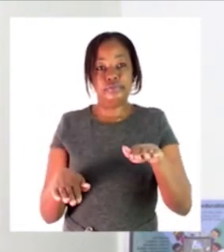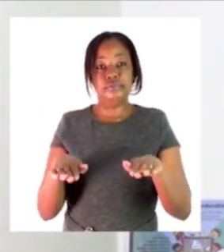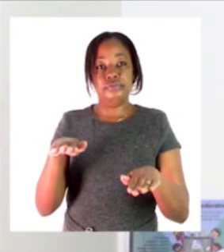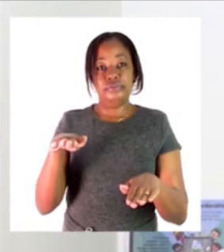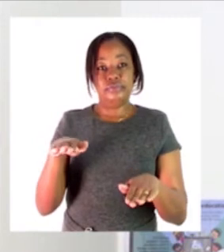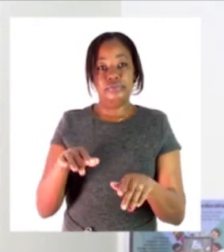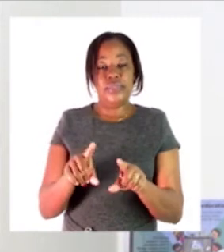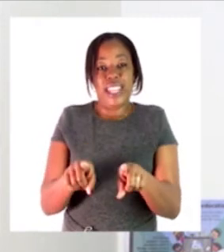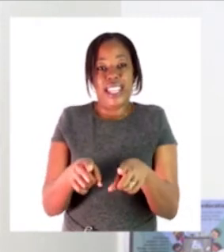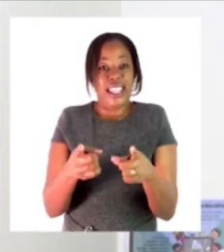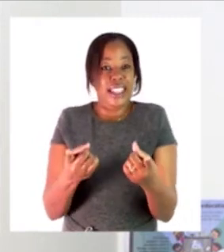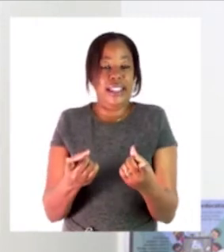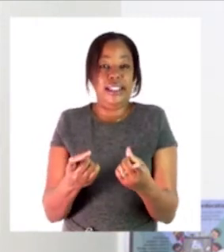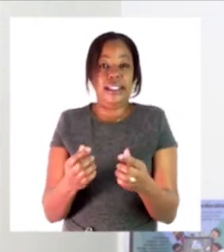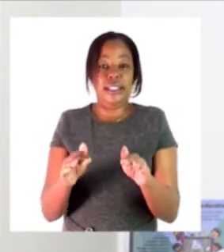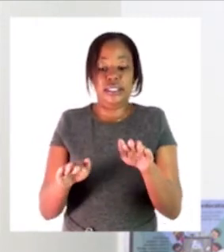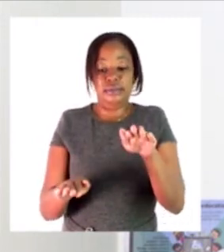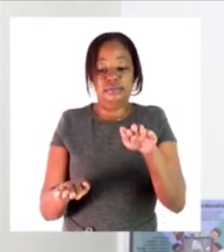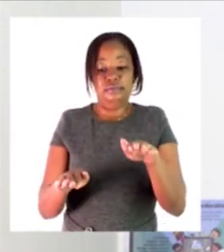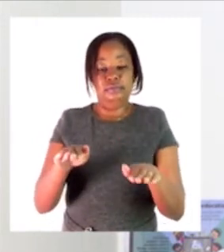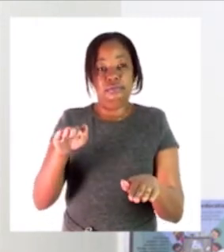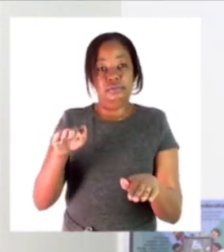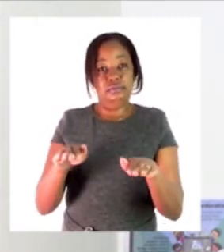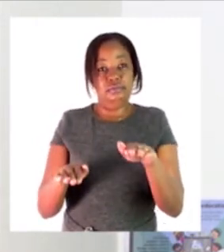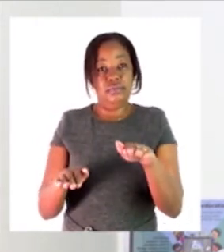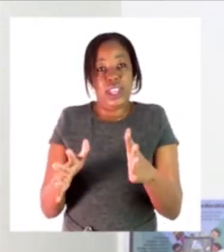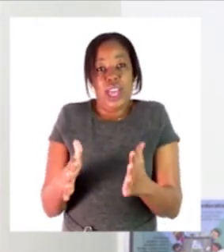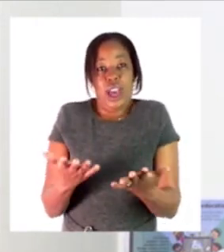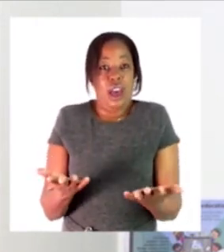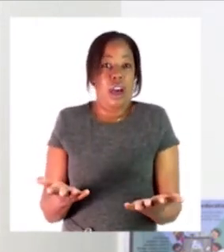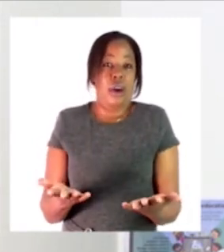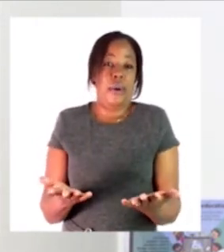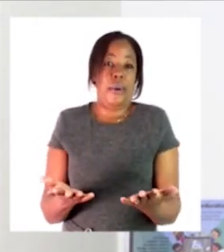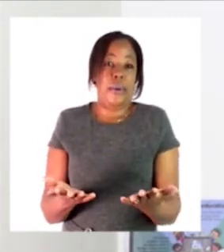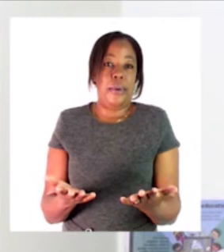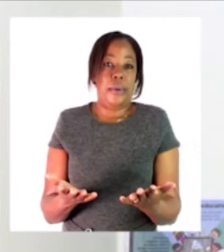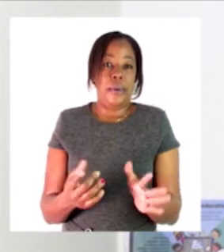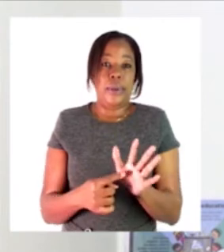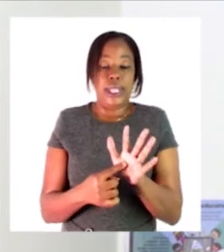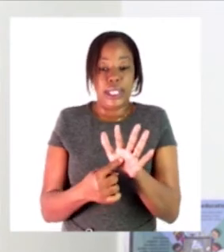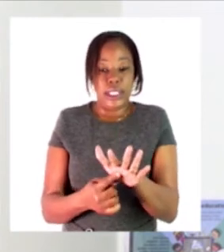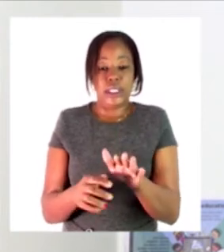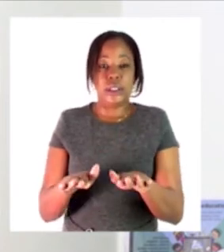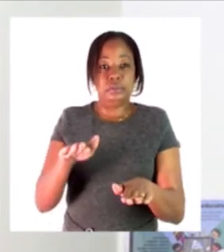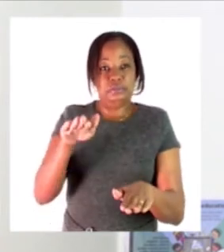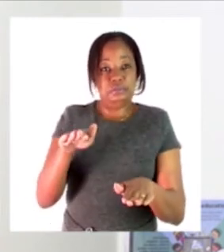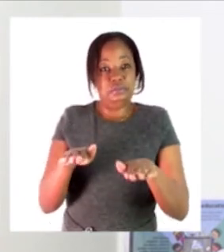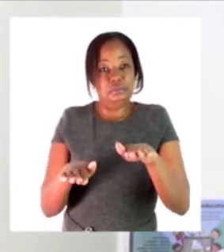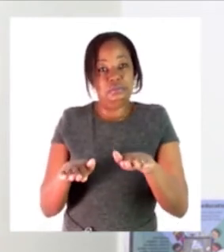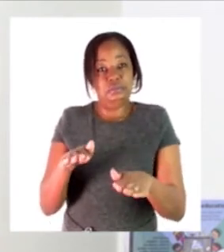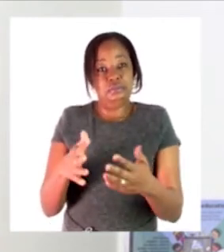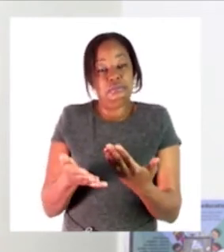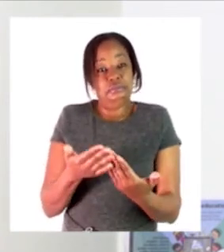the objects showing the scales to show the balance of the scales. If